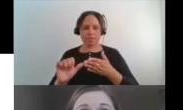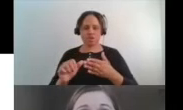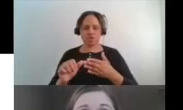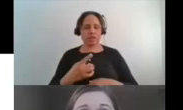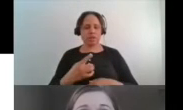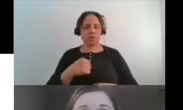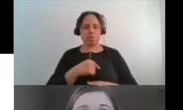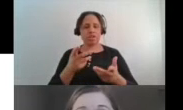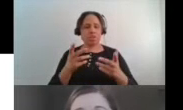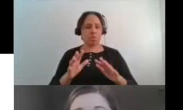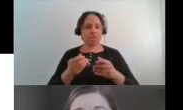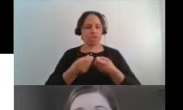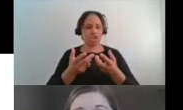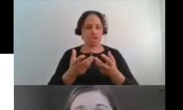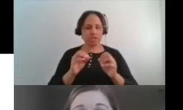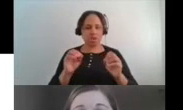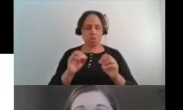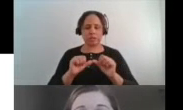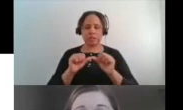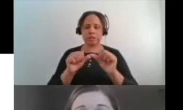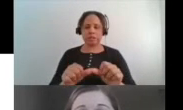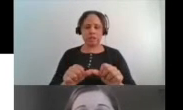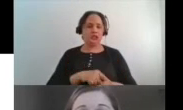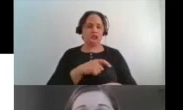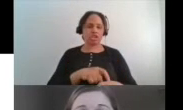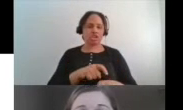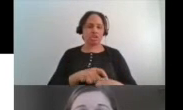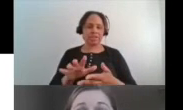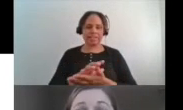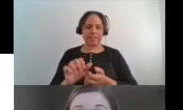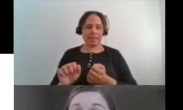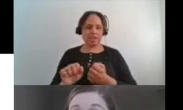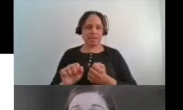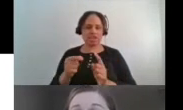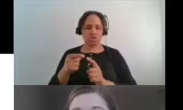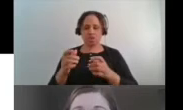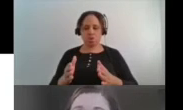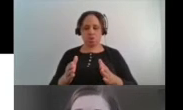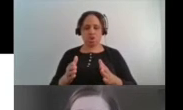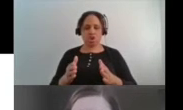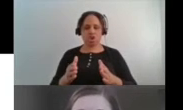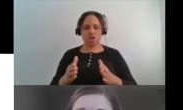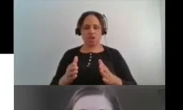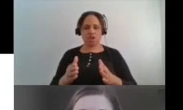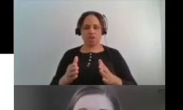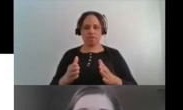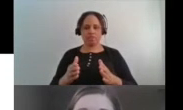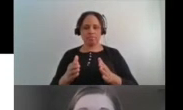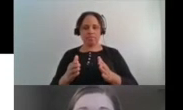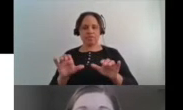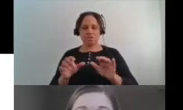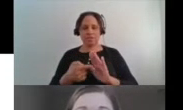to cause any long-term damage to a donor for them reaching out and doing this out of the goodness of their heart. That's